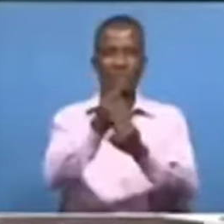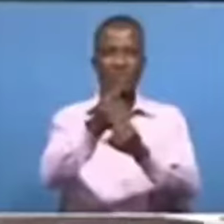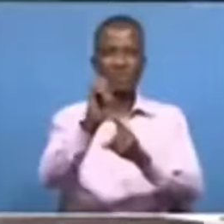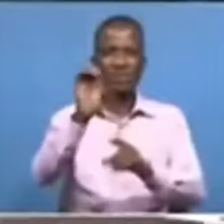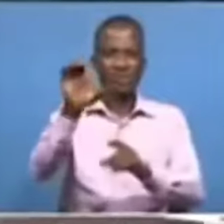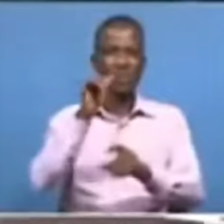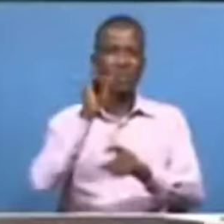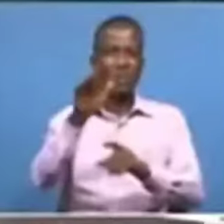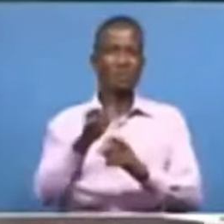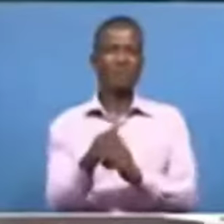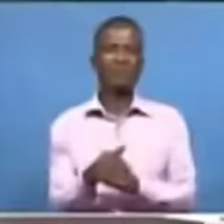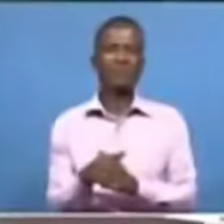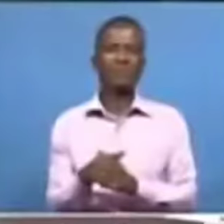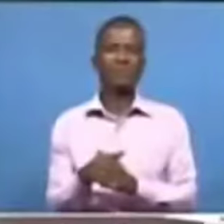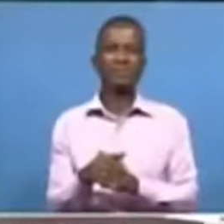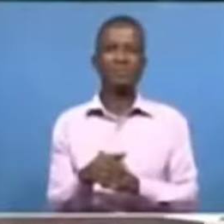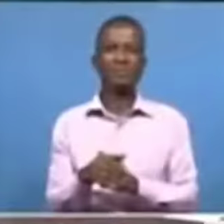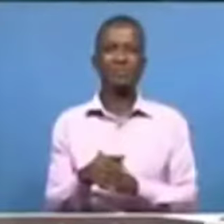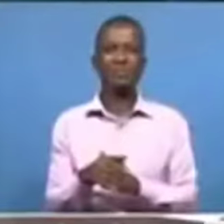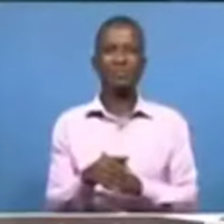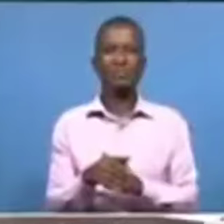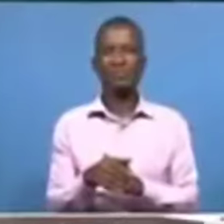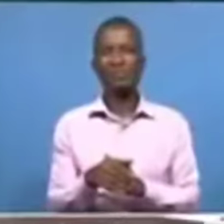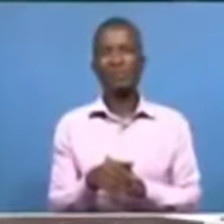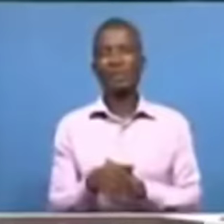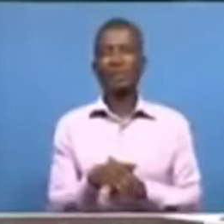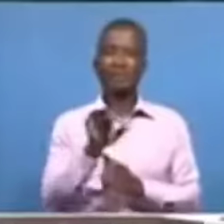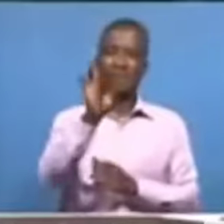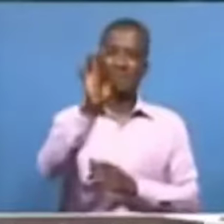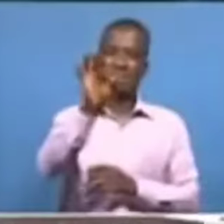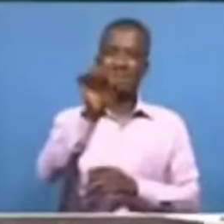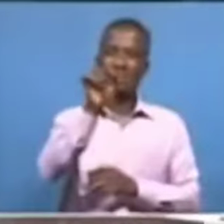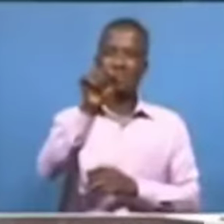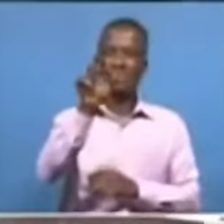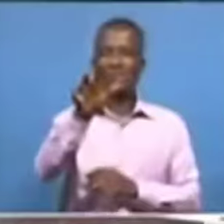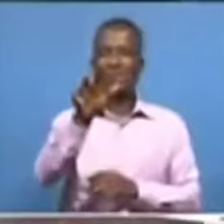Then he spoke about Article 19.3 and